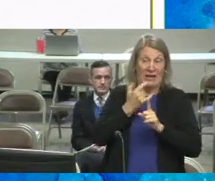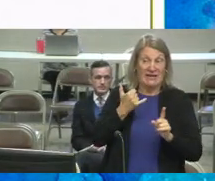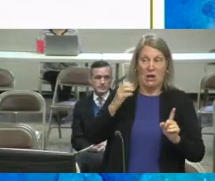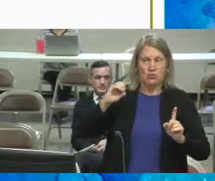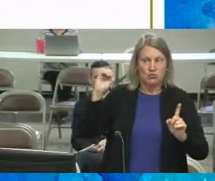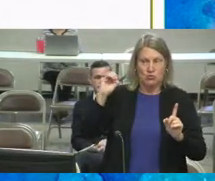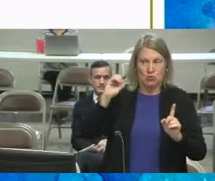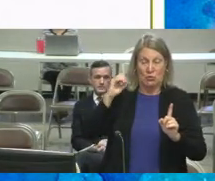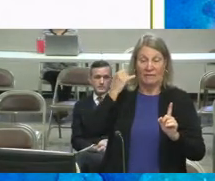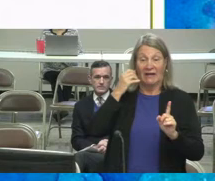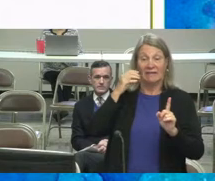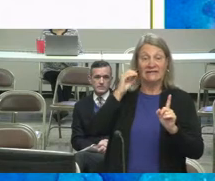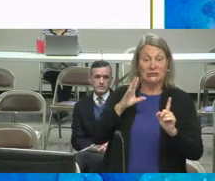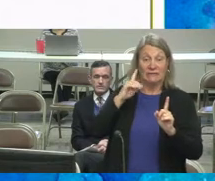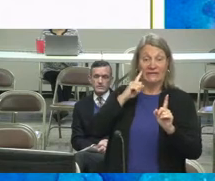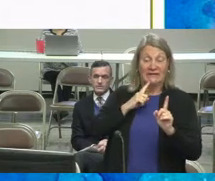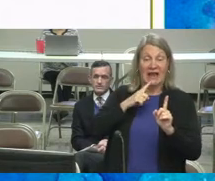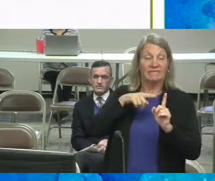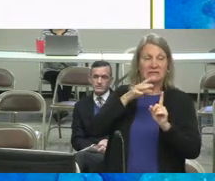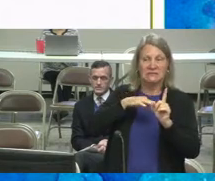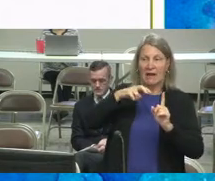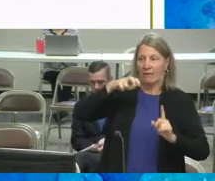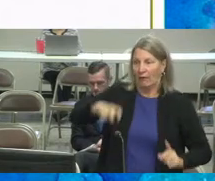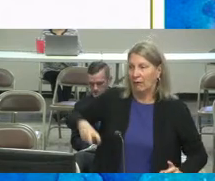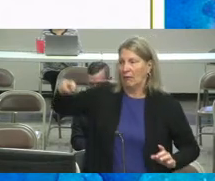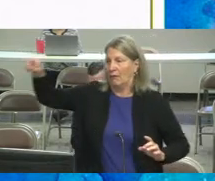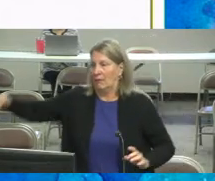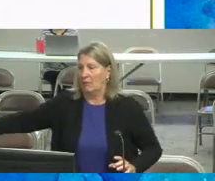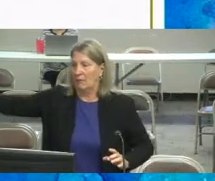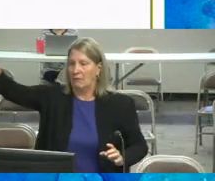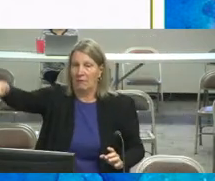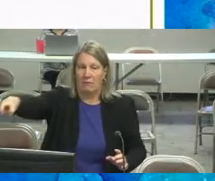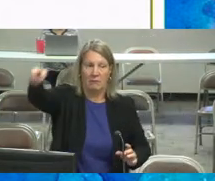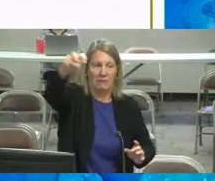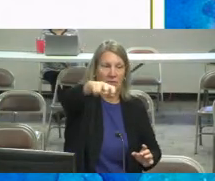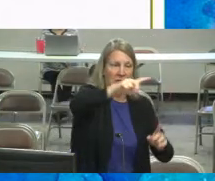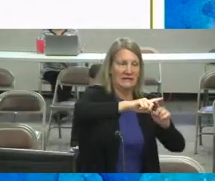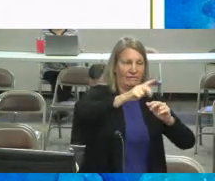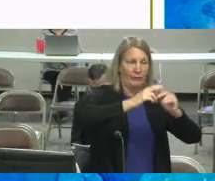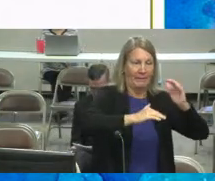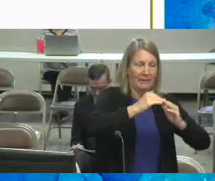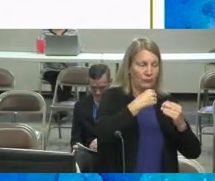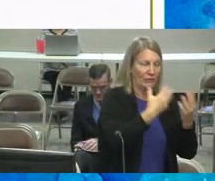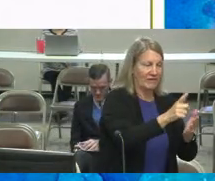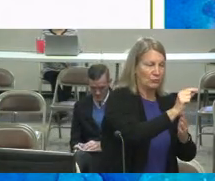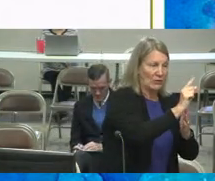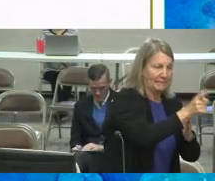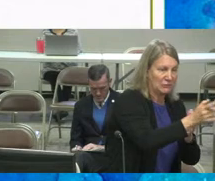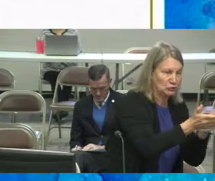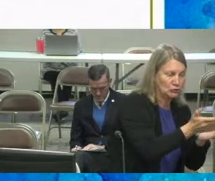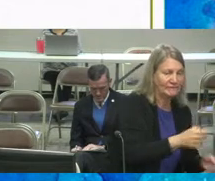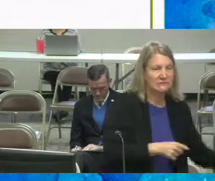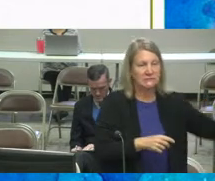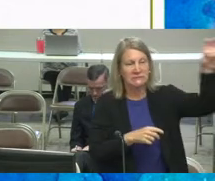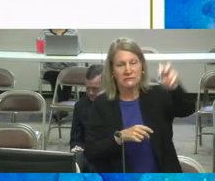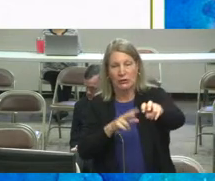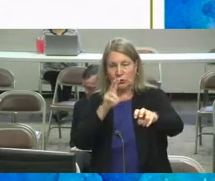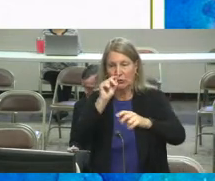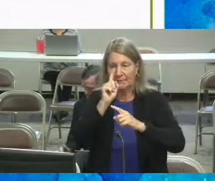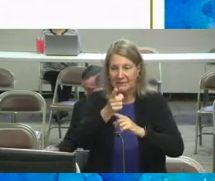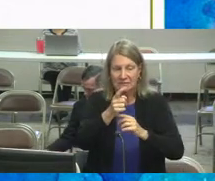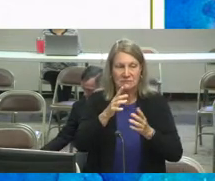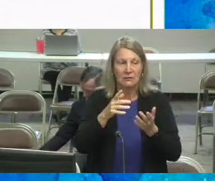so that they currently don't have a teacher of the deaf but if they had a teacher of the deaf rather than being itinerant going to